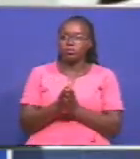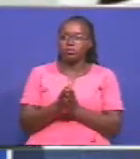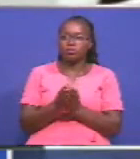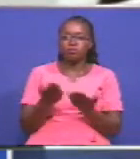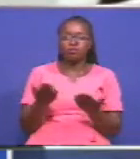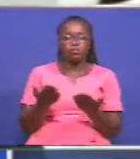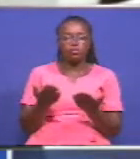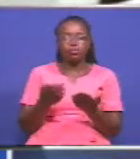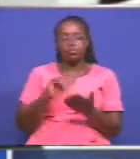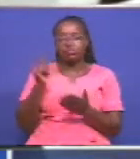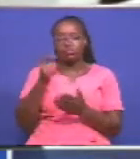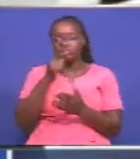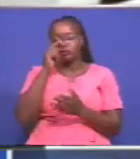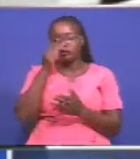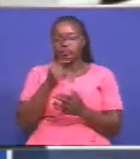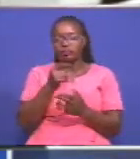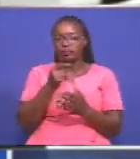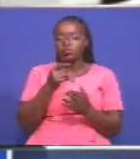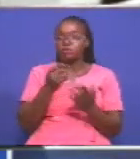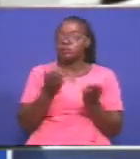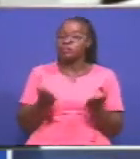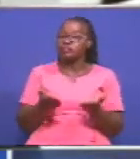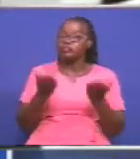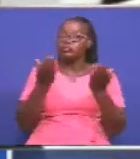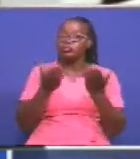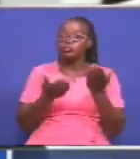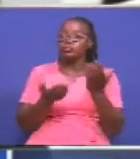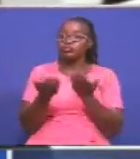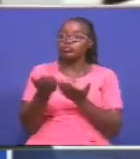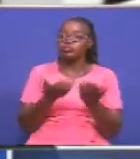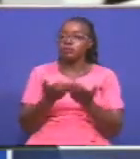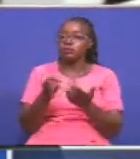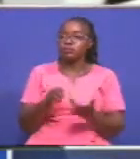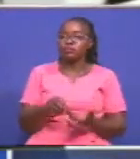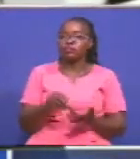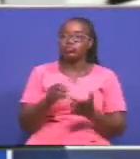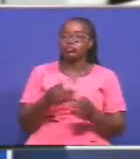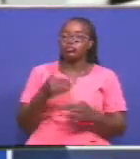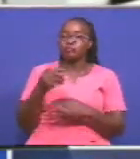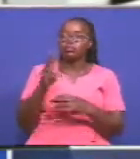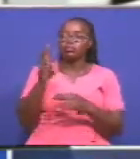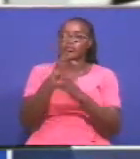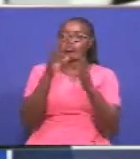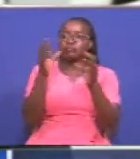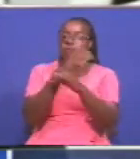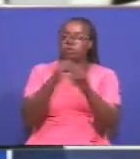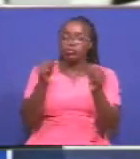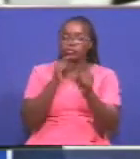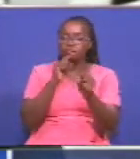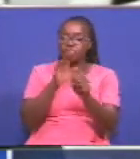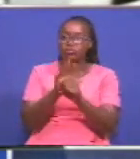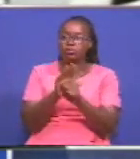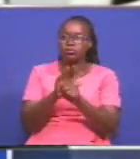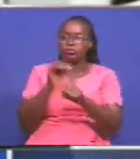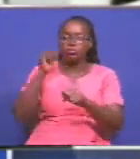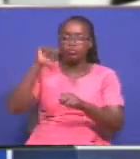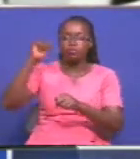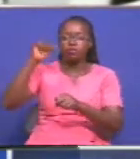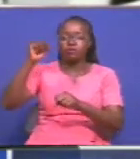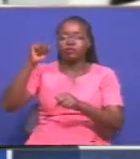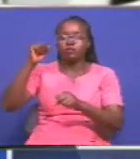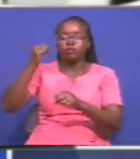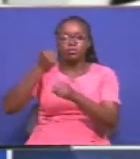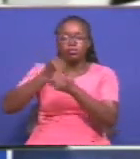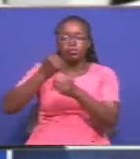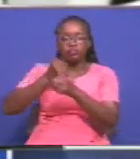between Kenya and Tanzania is expected to accelerate matters trade, especially after the two presidents pledged political goodwill into facilitating